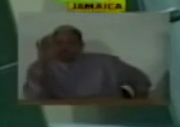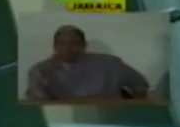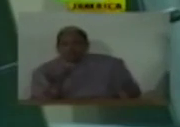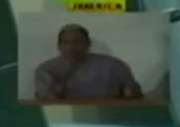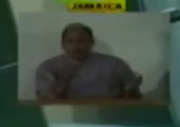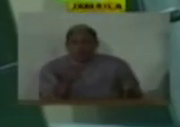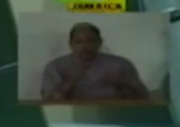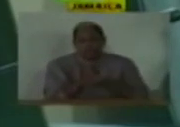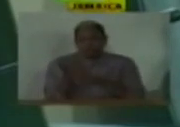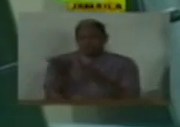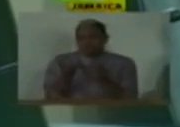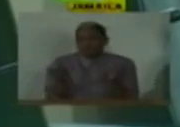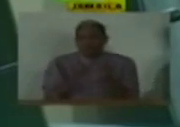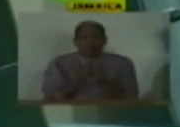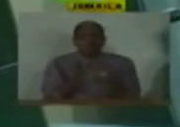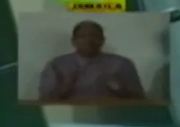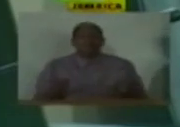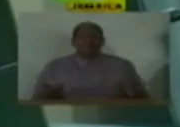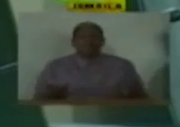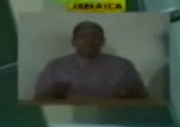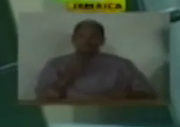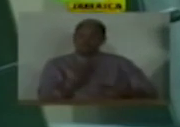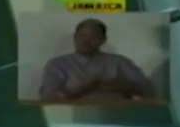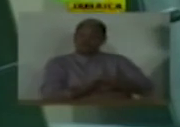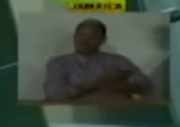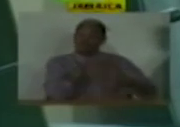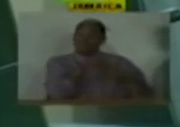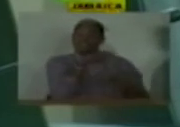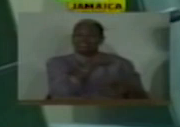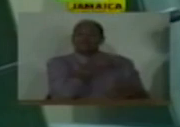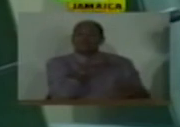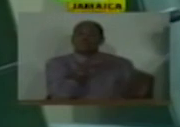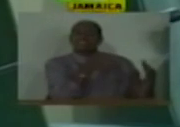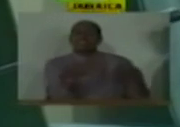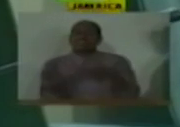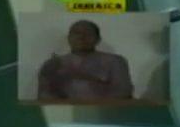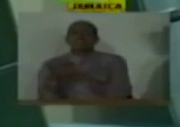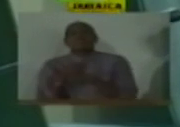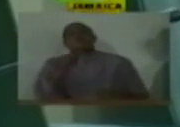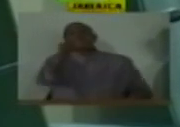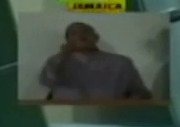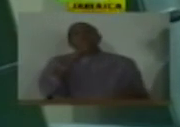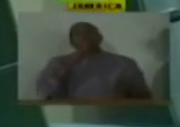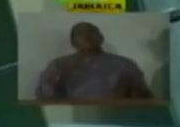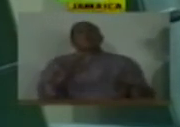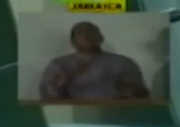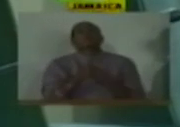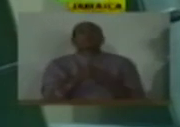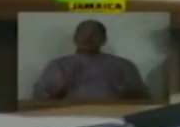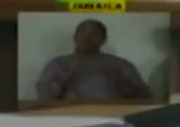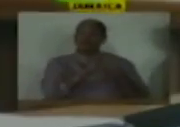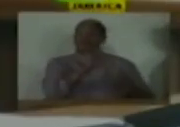strategies. The progress made within these police divisions must be allowed to